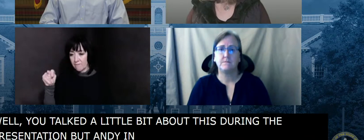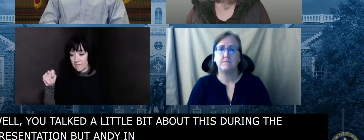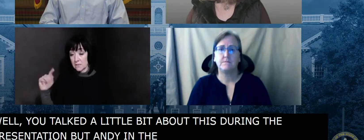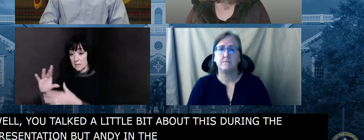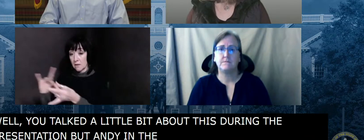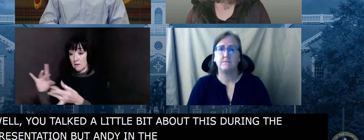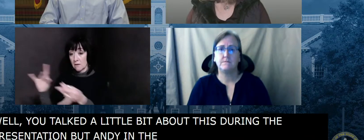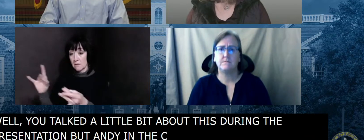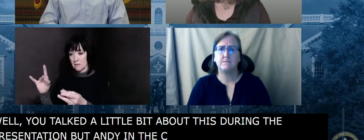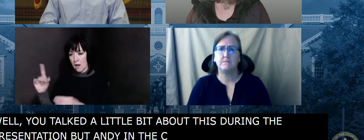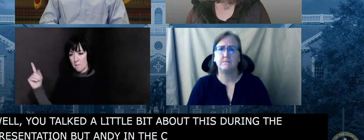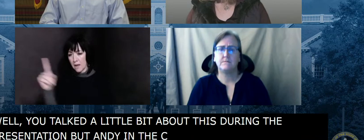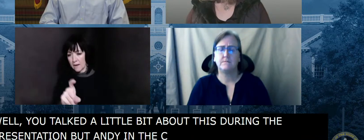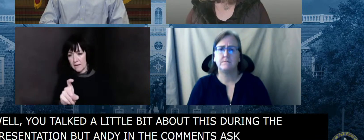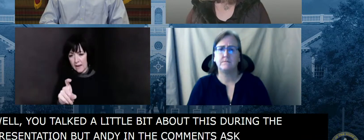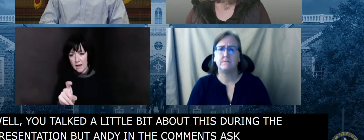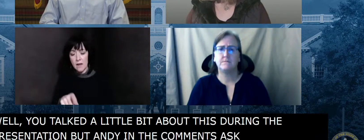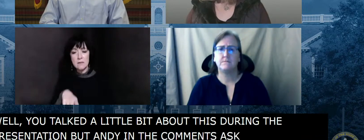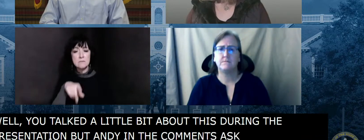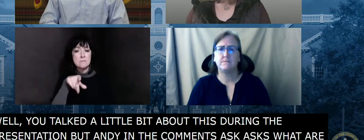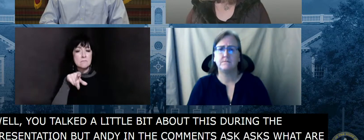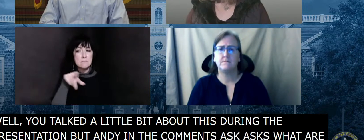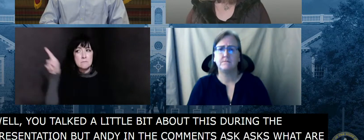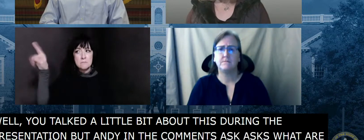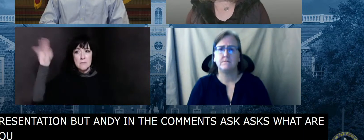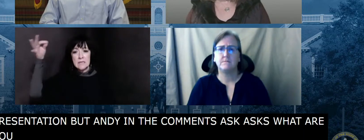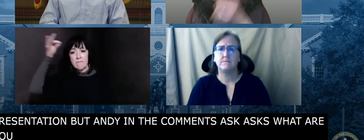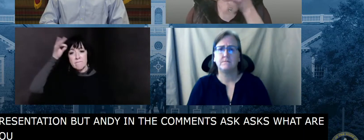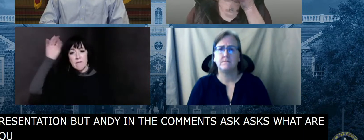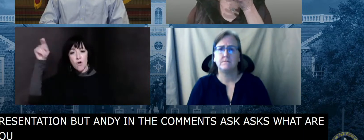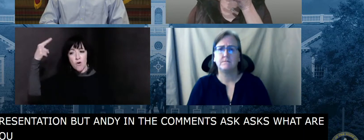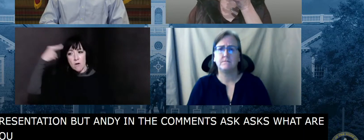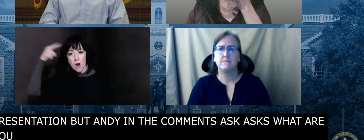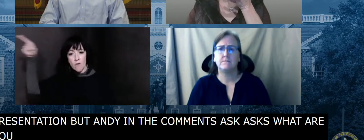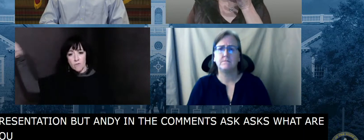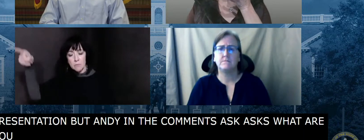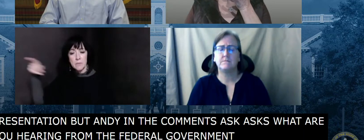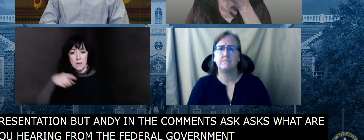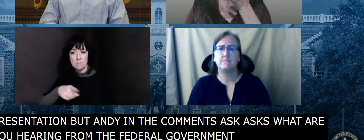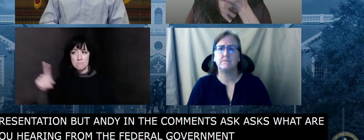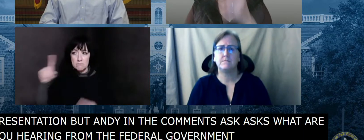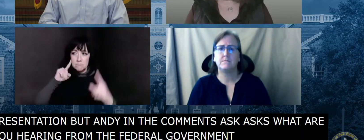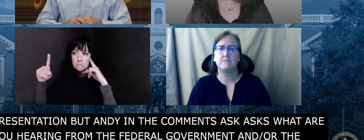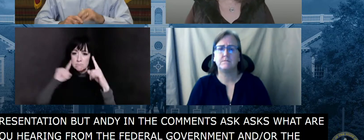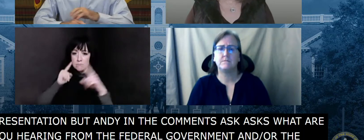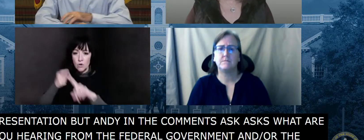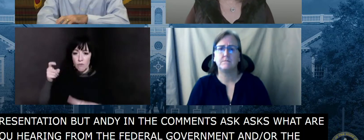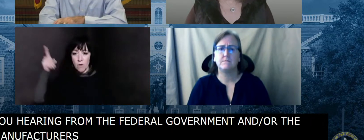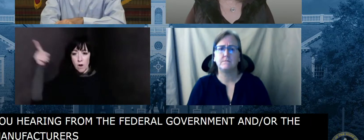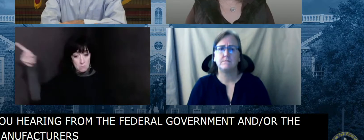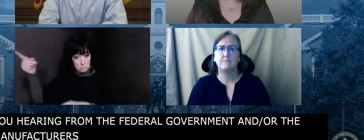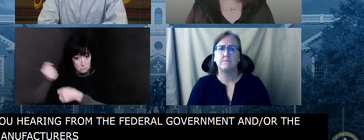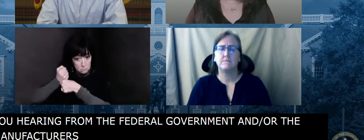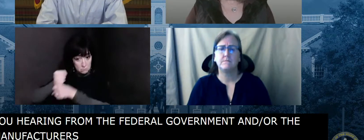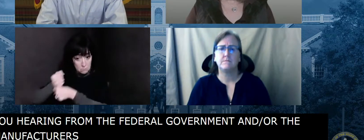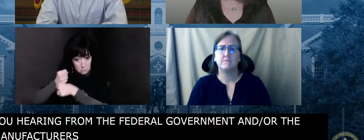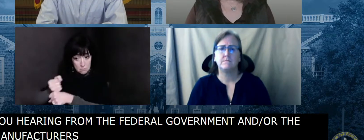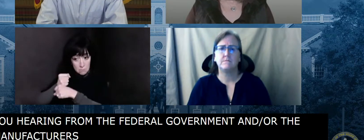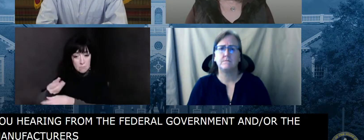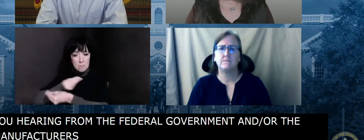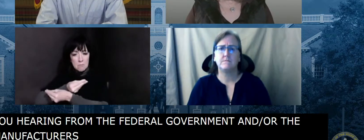what are you hearing from the federal government and or the vaccination manufacturers concerning production of the vaccine and